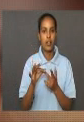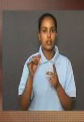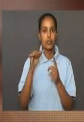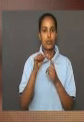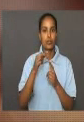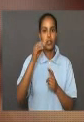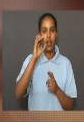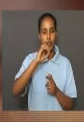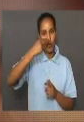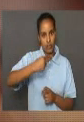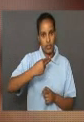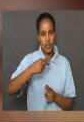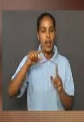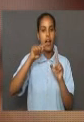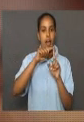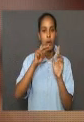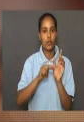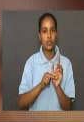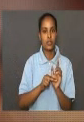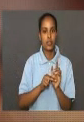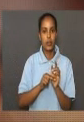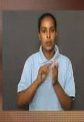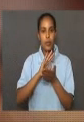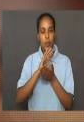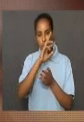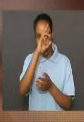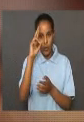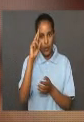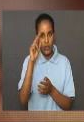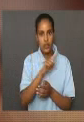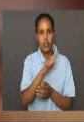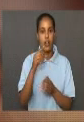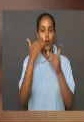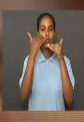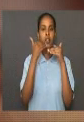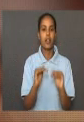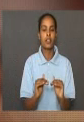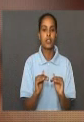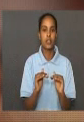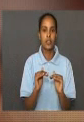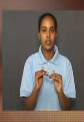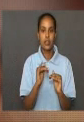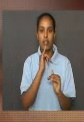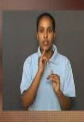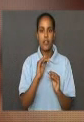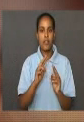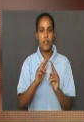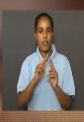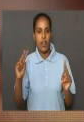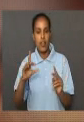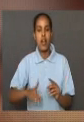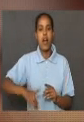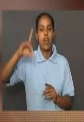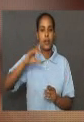the hydroxide ions because their concentration is very